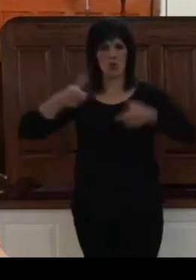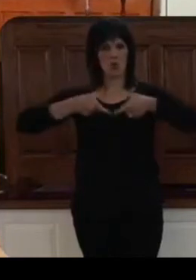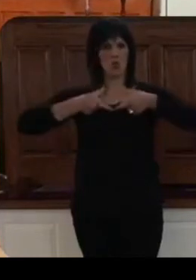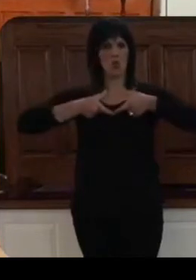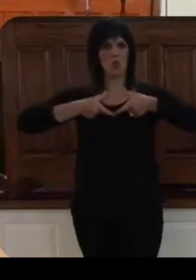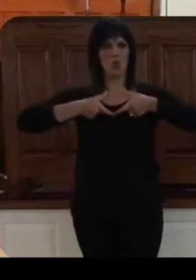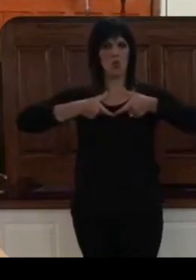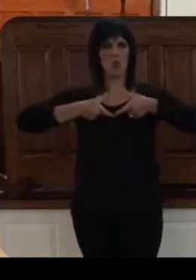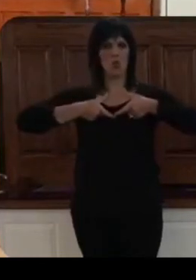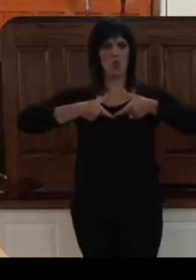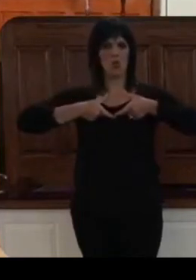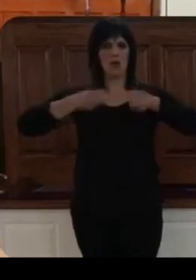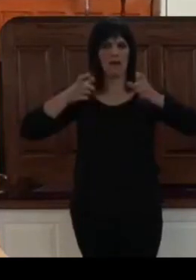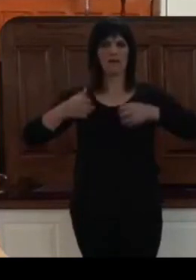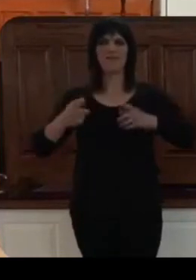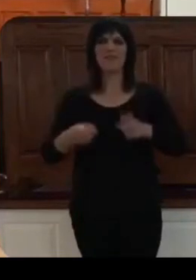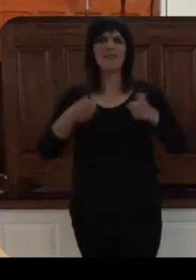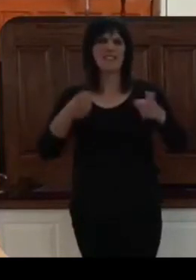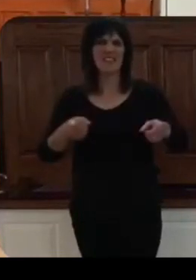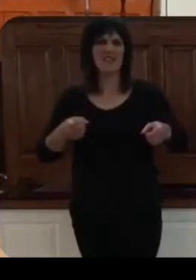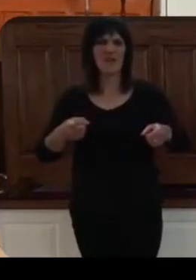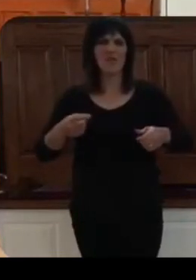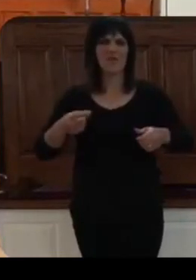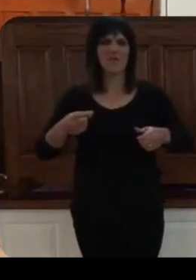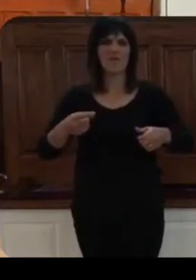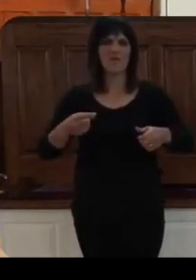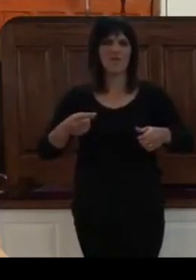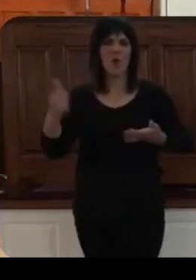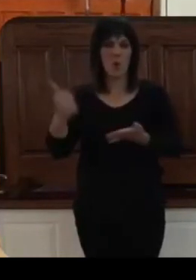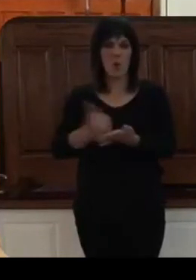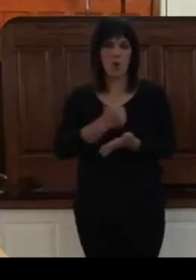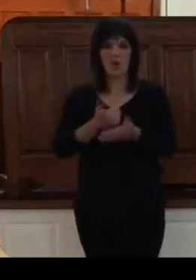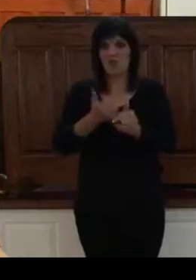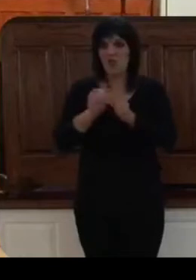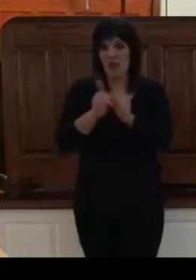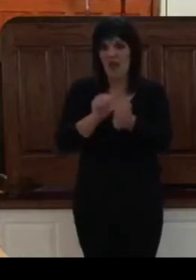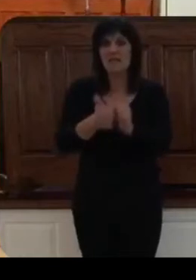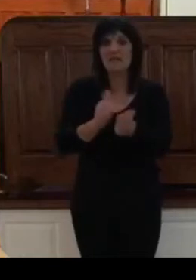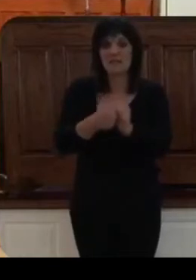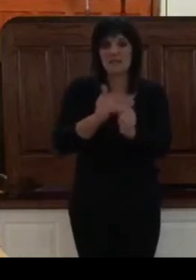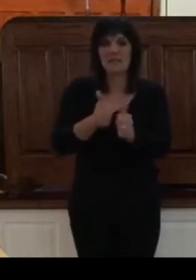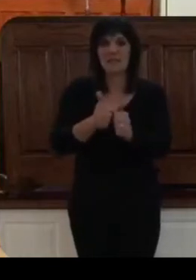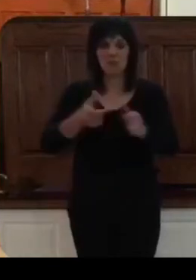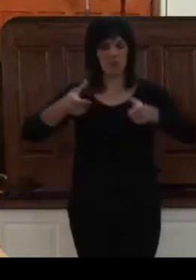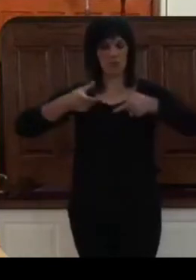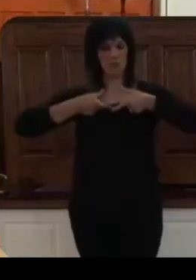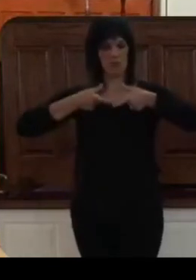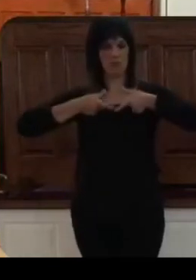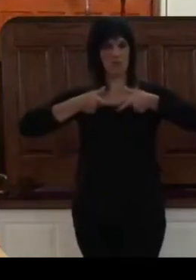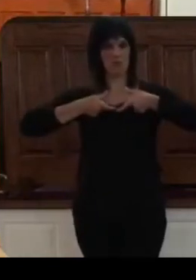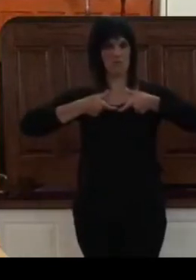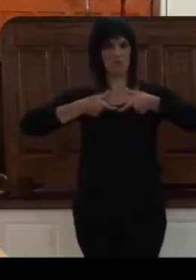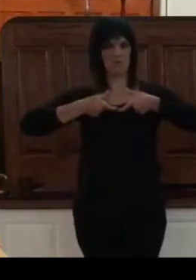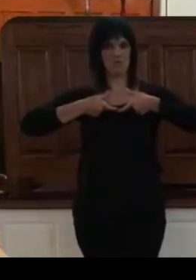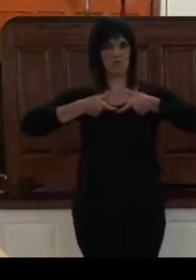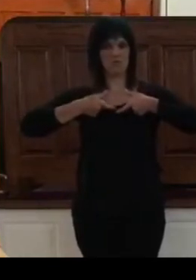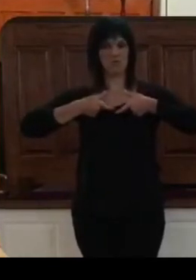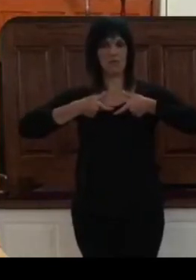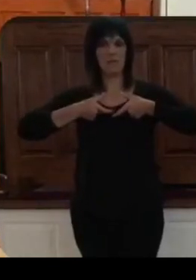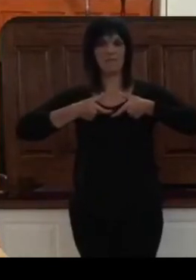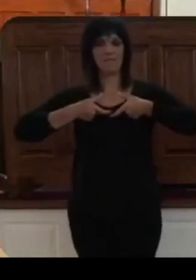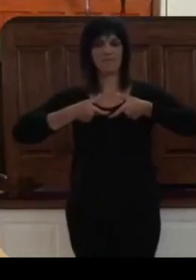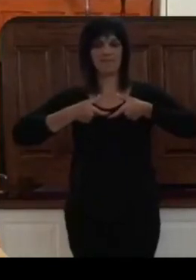out at Greek games for an athlete who won. They would have got this Greek wreath, this thing made